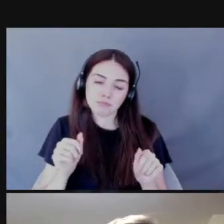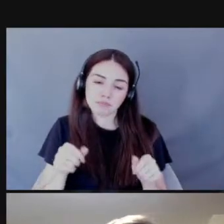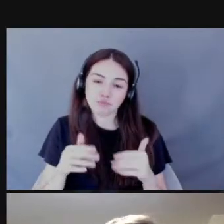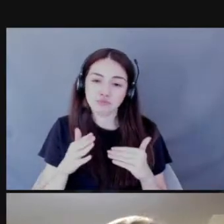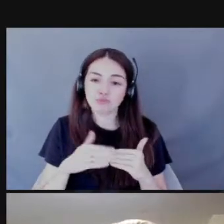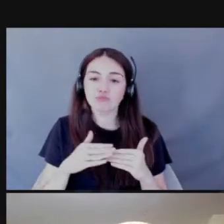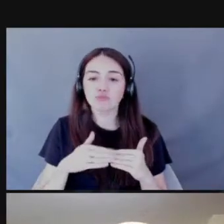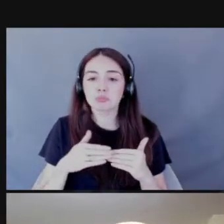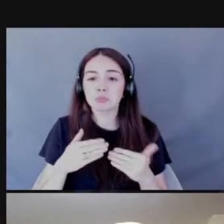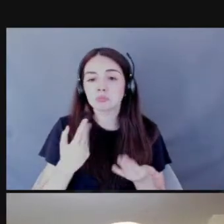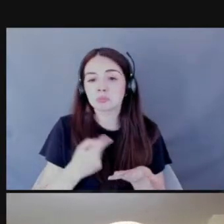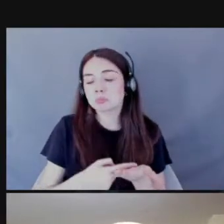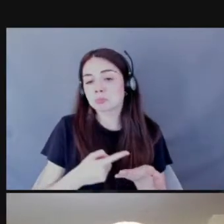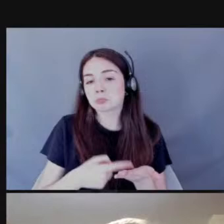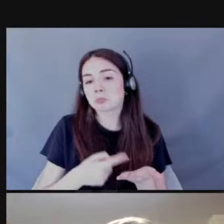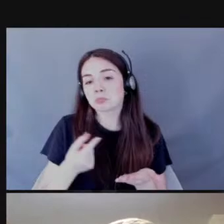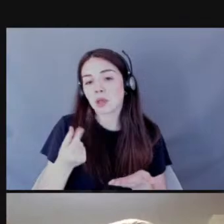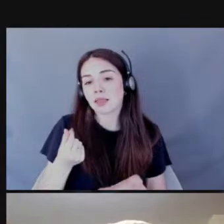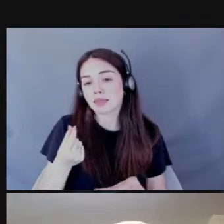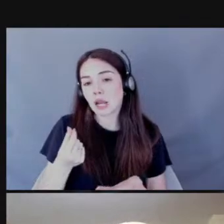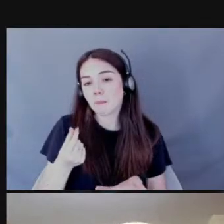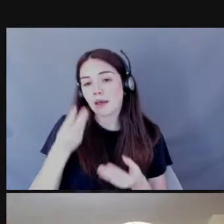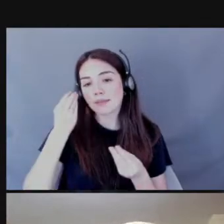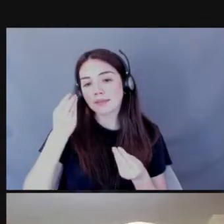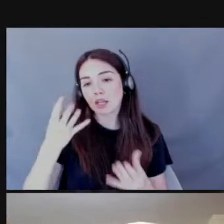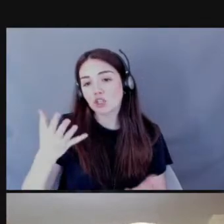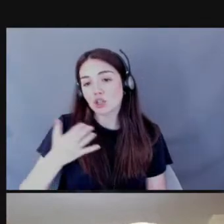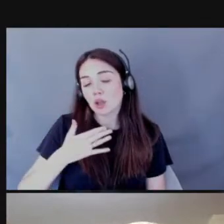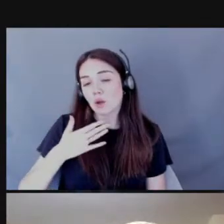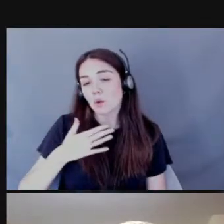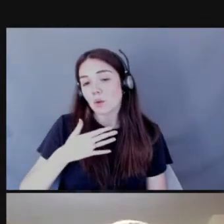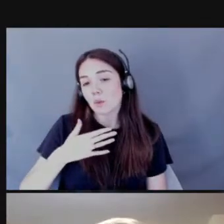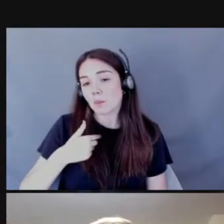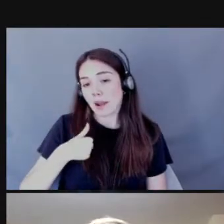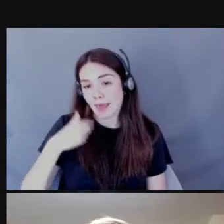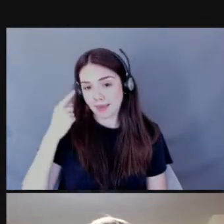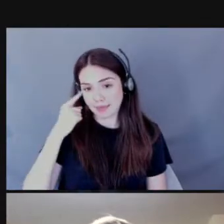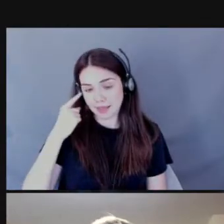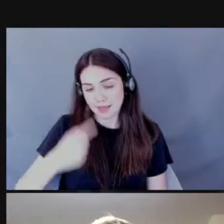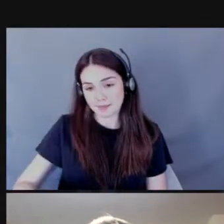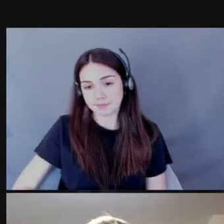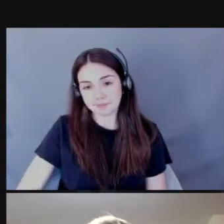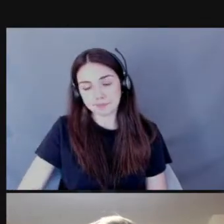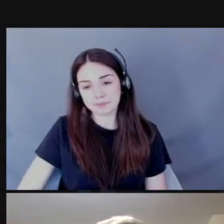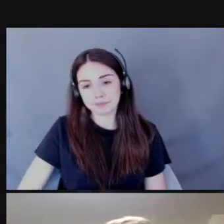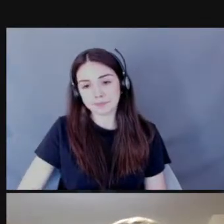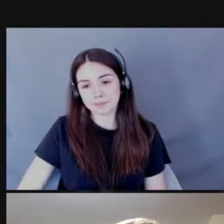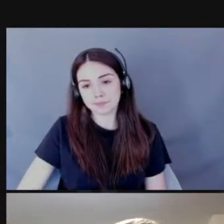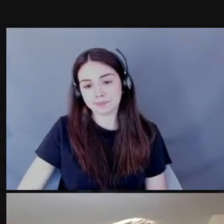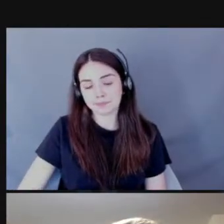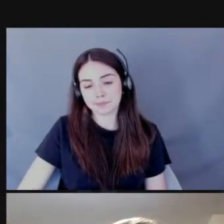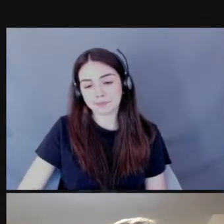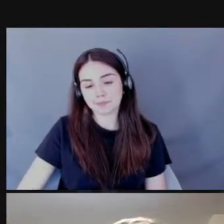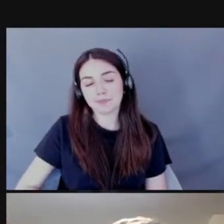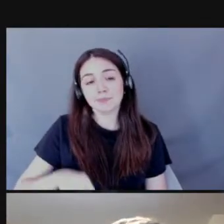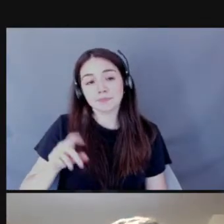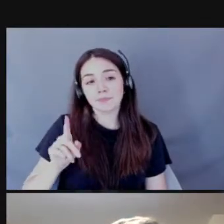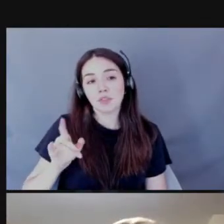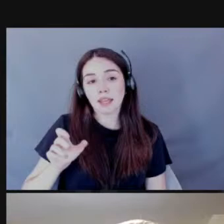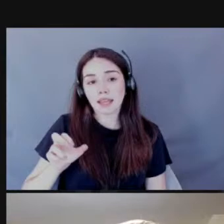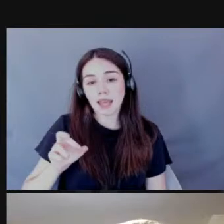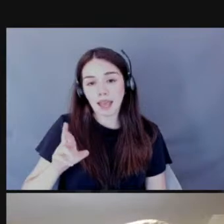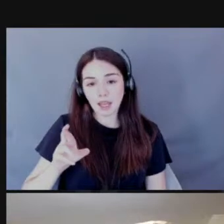swipes at this, and I'll tell you what I think. So the Kikers, when they went